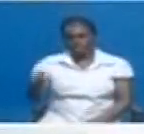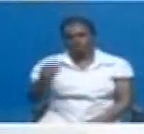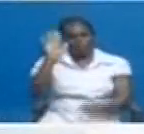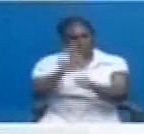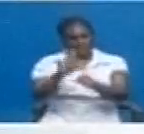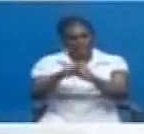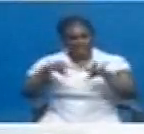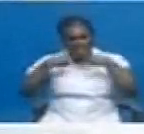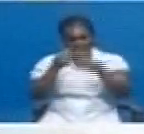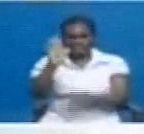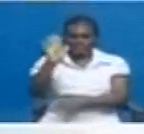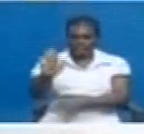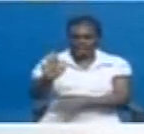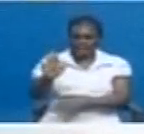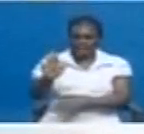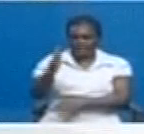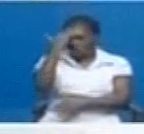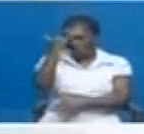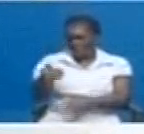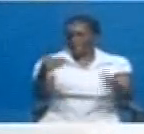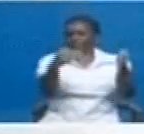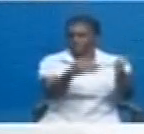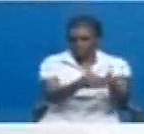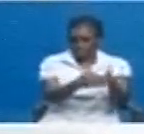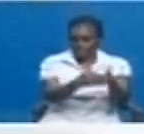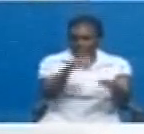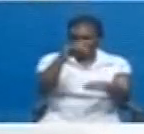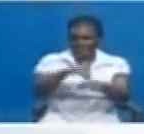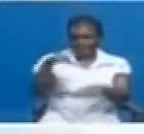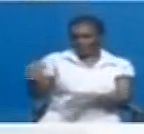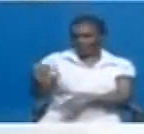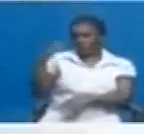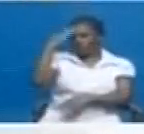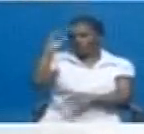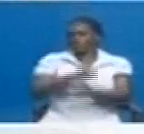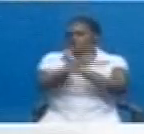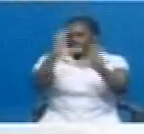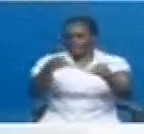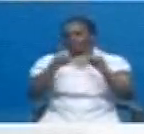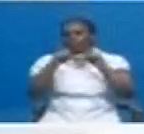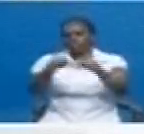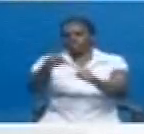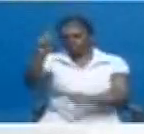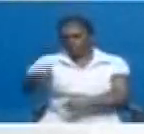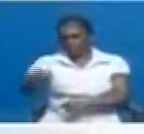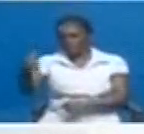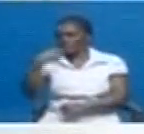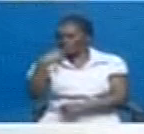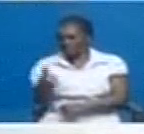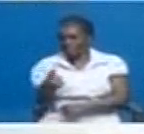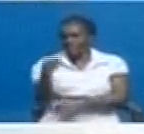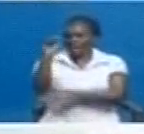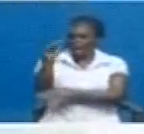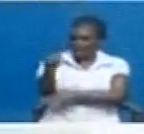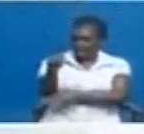of feedback. Al Juma says, why should it stop when the aftermath of polio is well known? Let it go on. Erika says, just